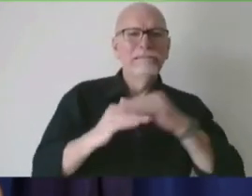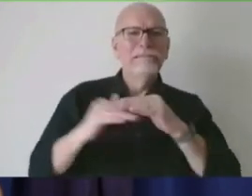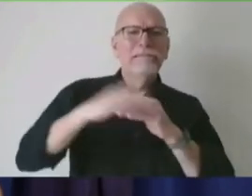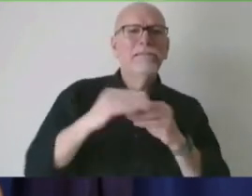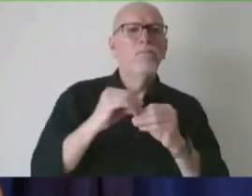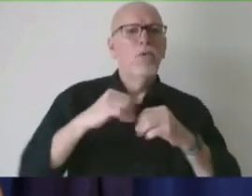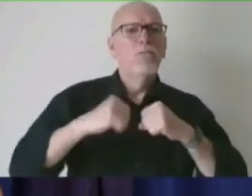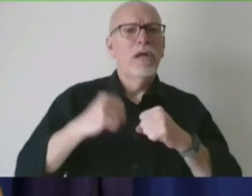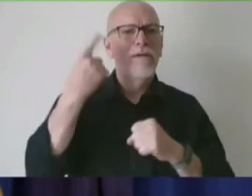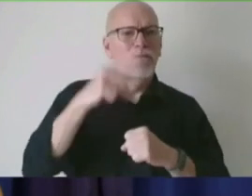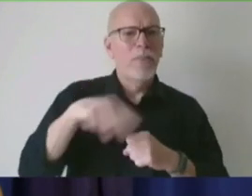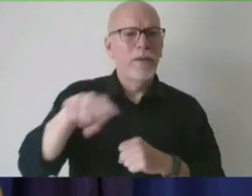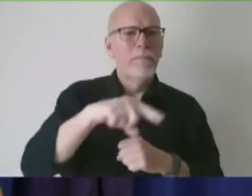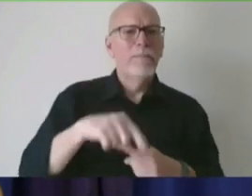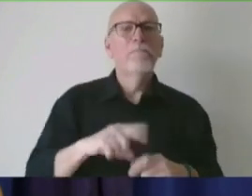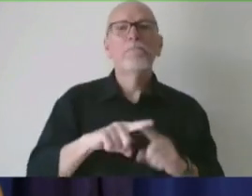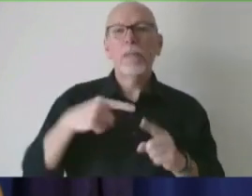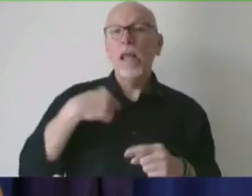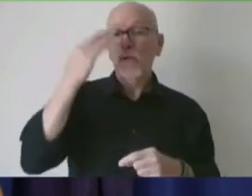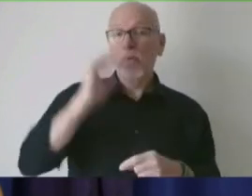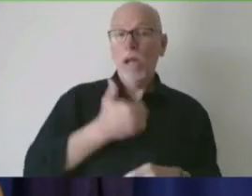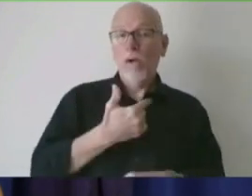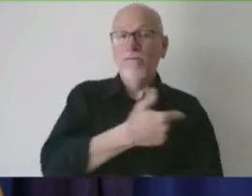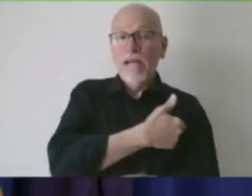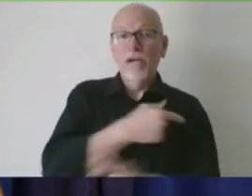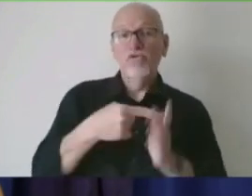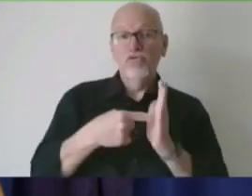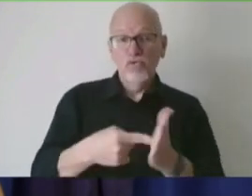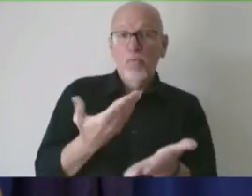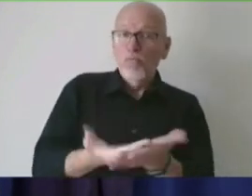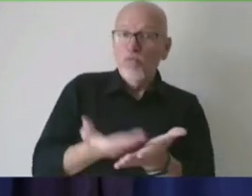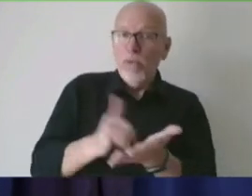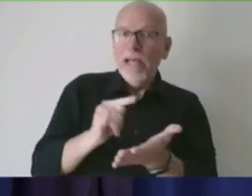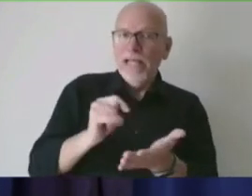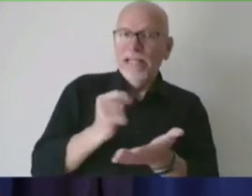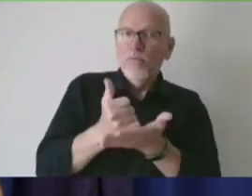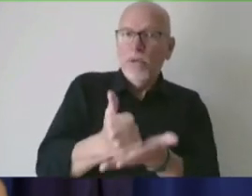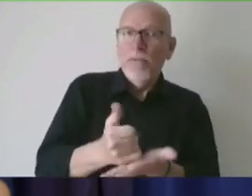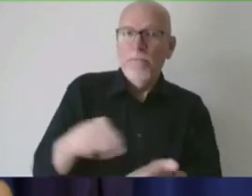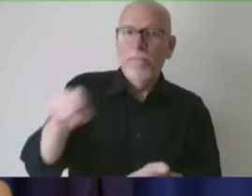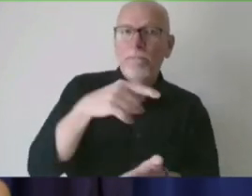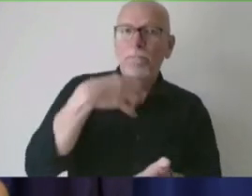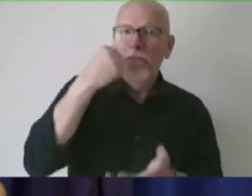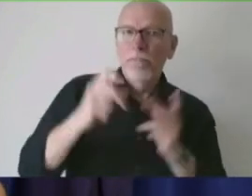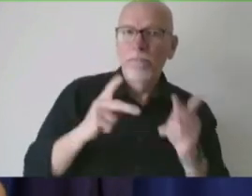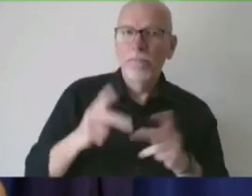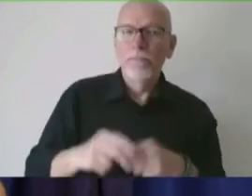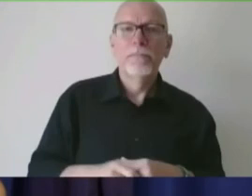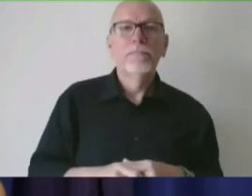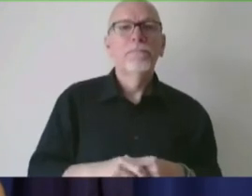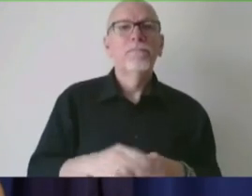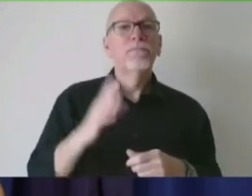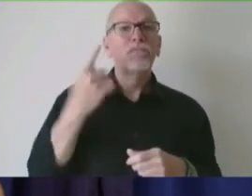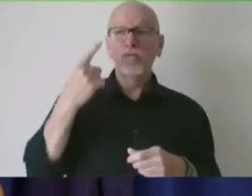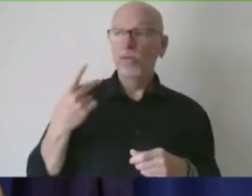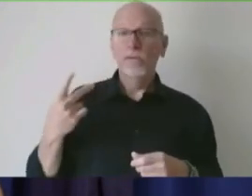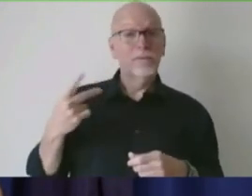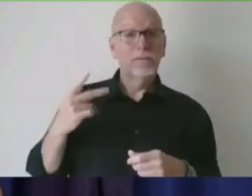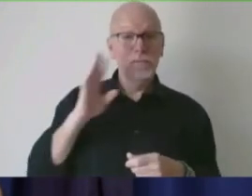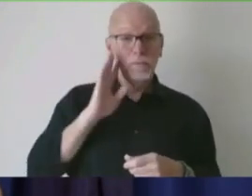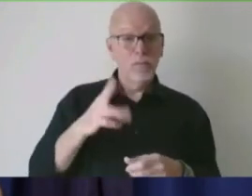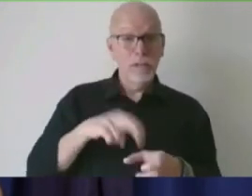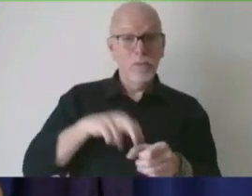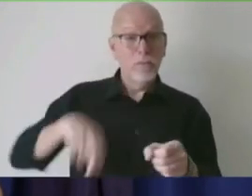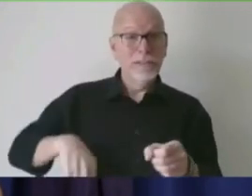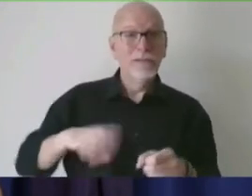I do for sure know that our vaccine is showing that it is helping this population. And then as far as leaving our post, no,